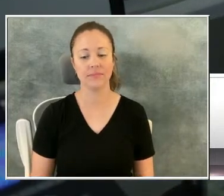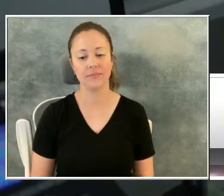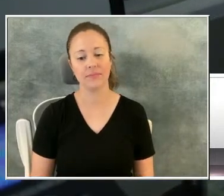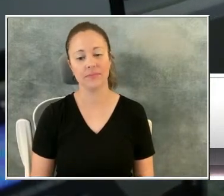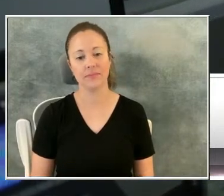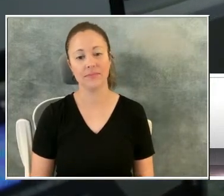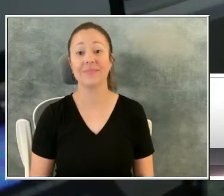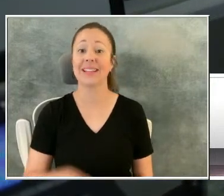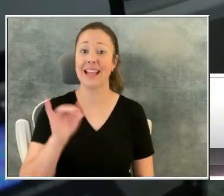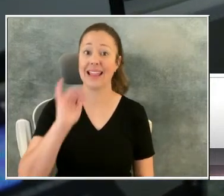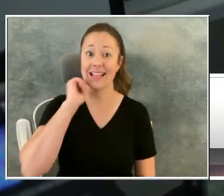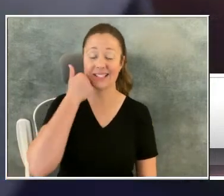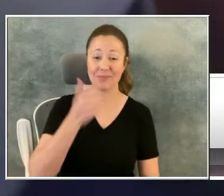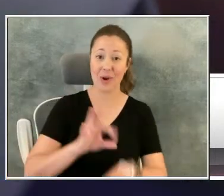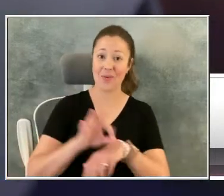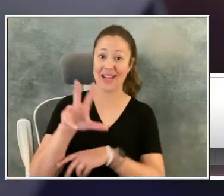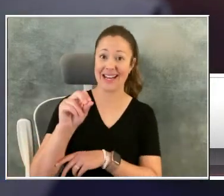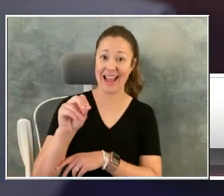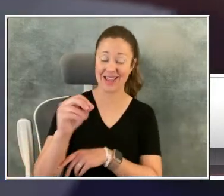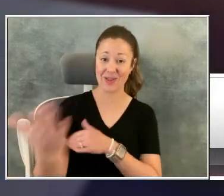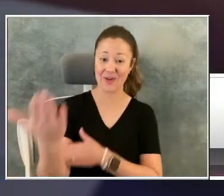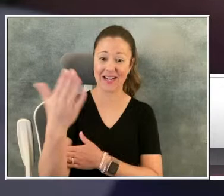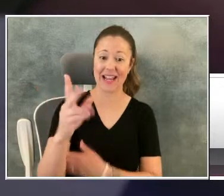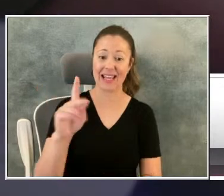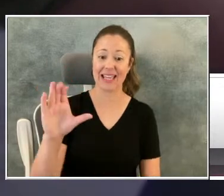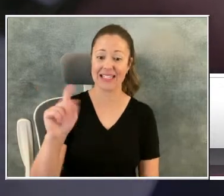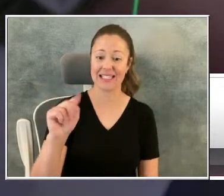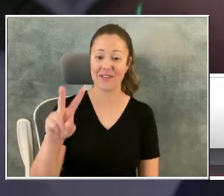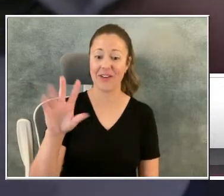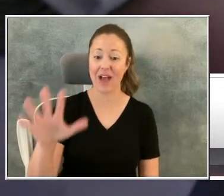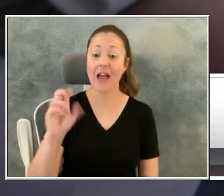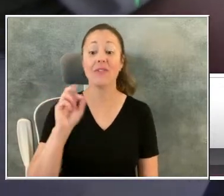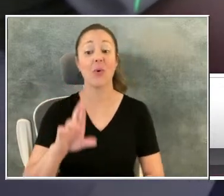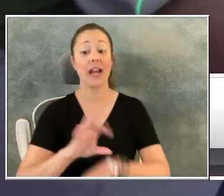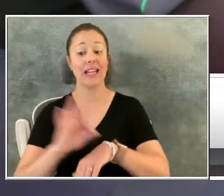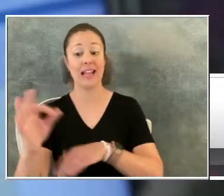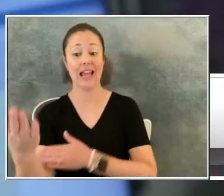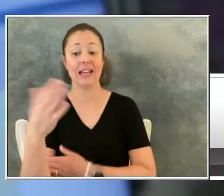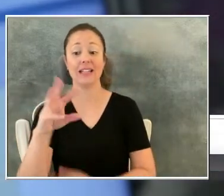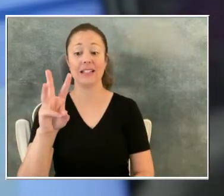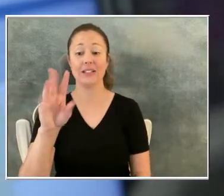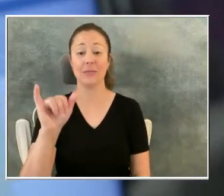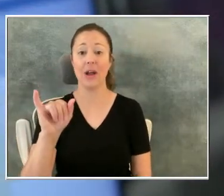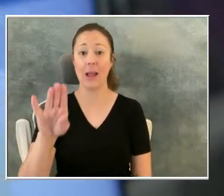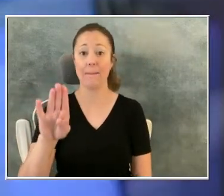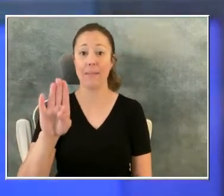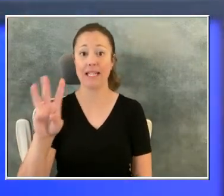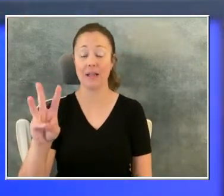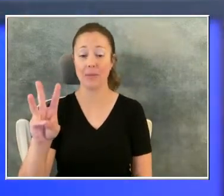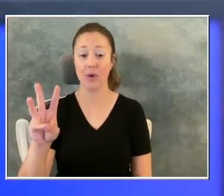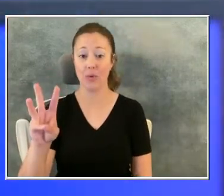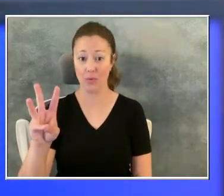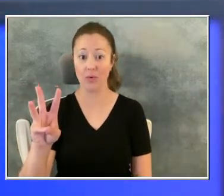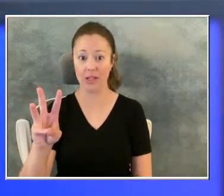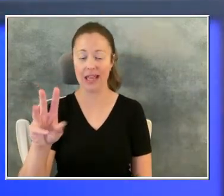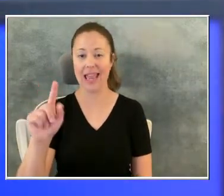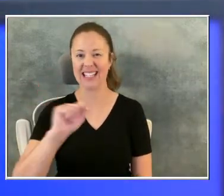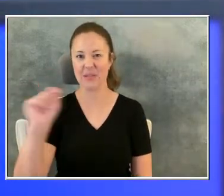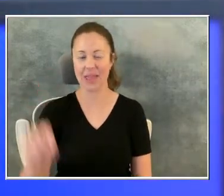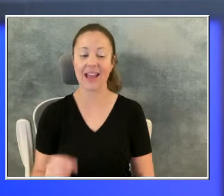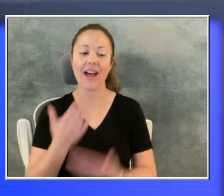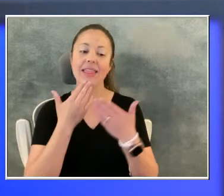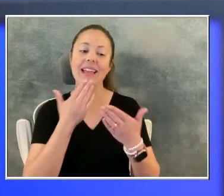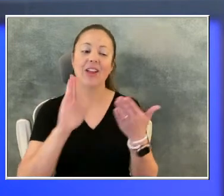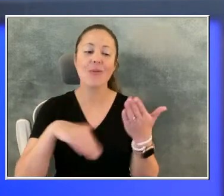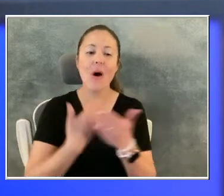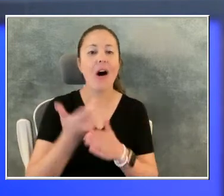That's tomorrow at 9:30 a.m. on KCTV5 or 9 a.m. on WIBW in Topeka. Again, thanks to all of our viewers for being with